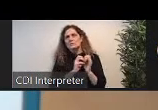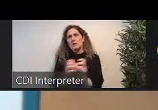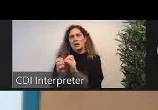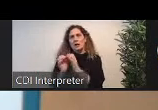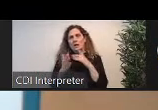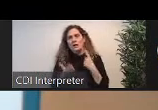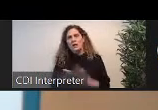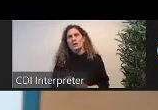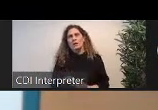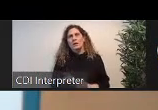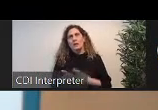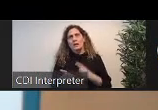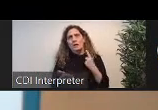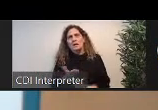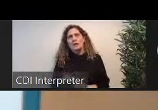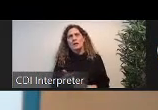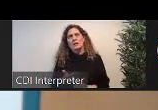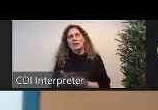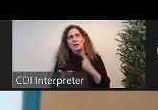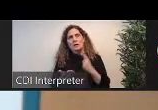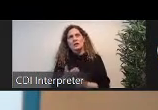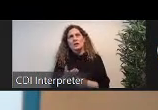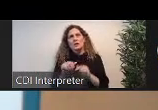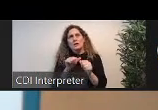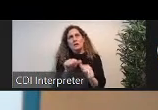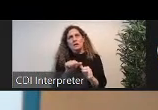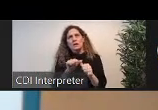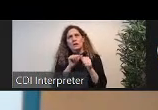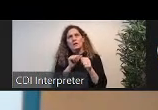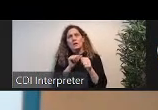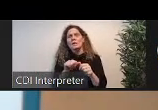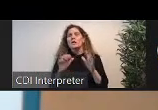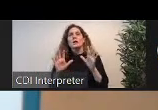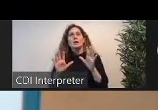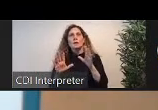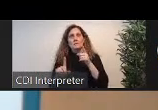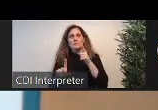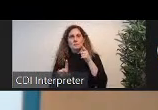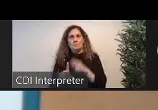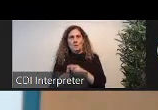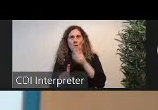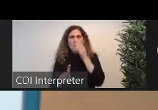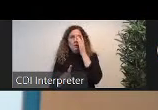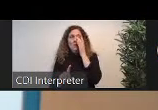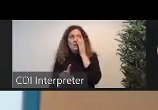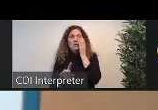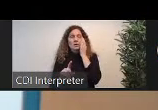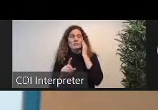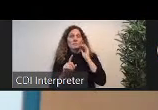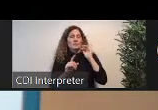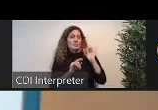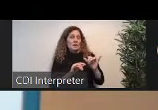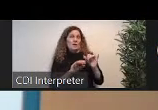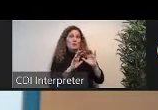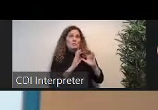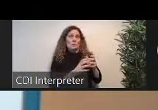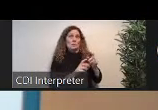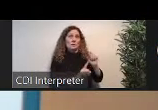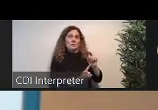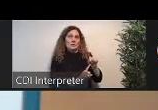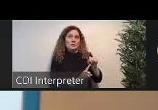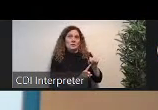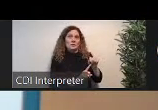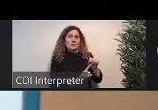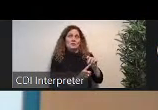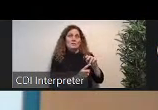about before, that eligible does not equal available, continues to apply this week just as much as it